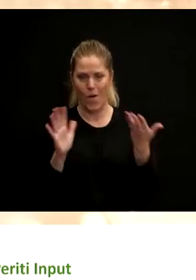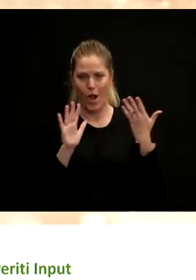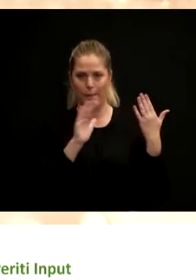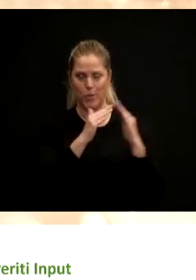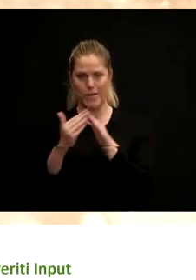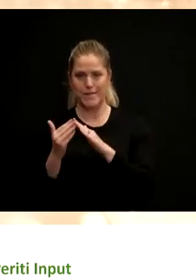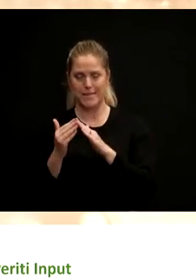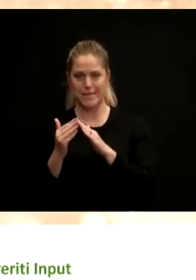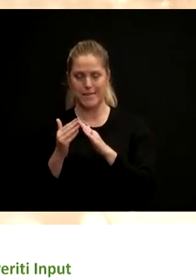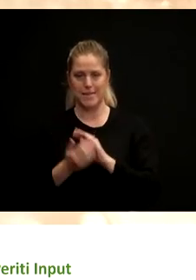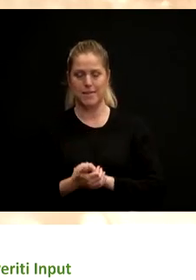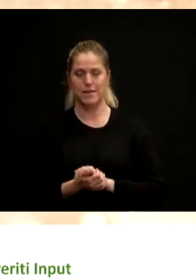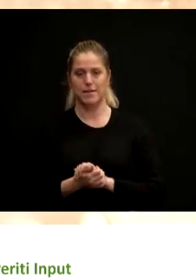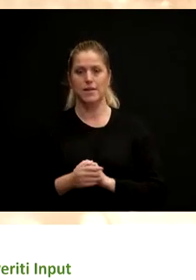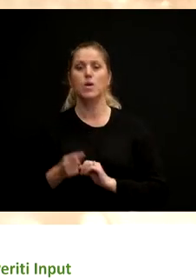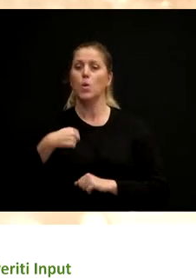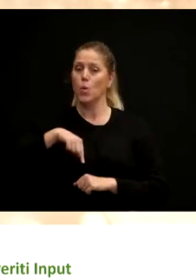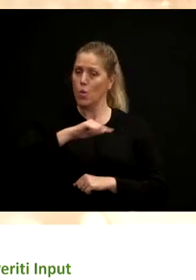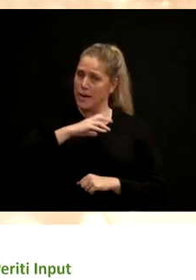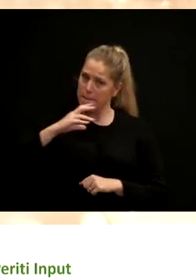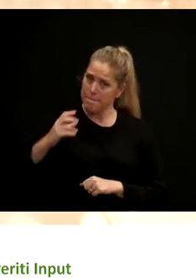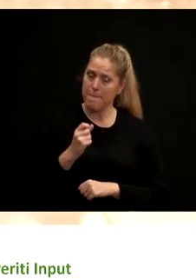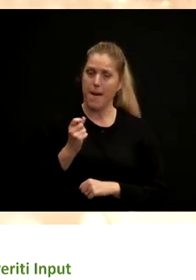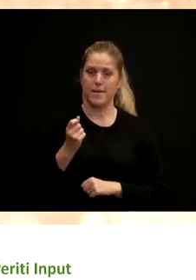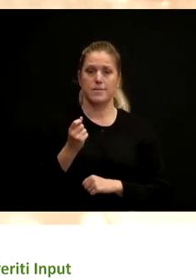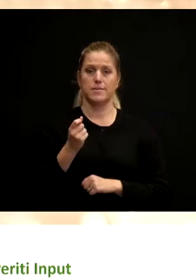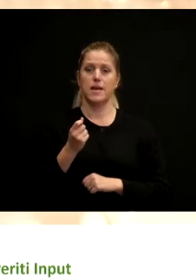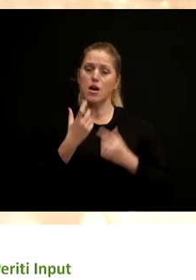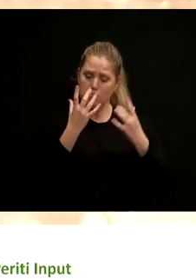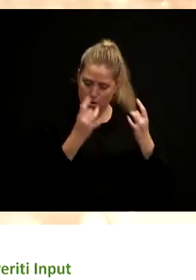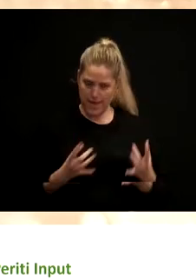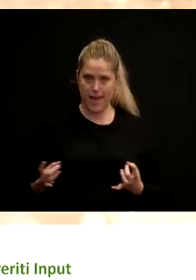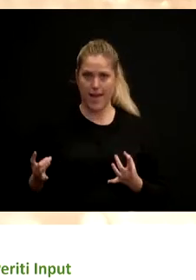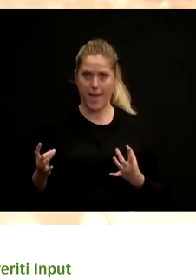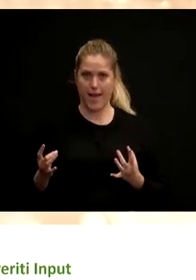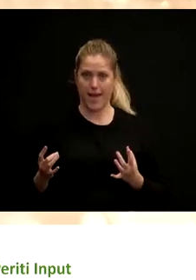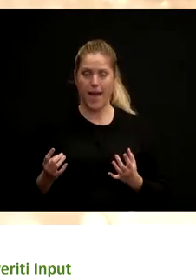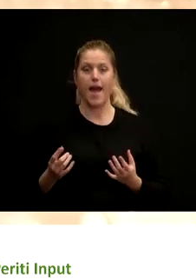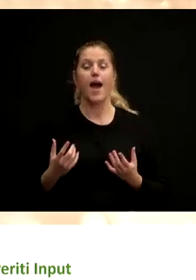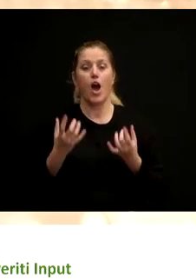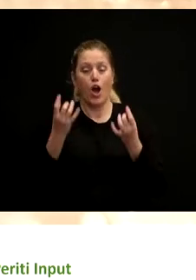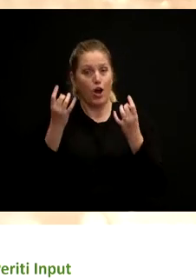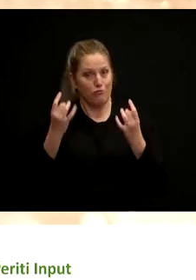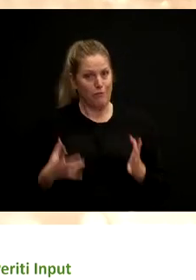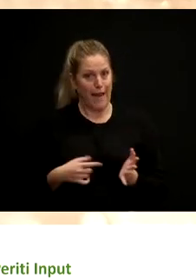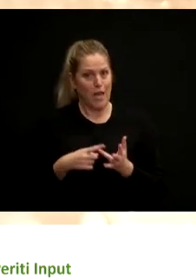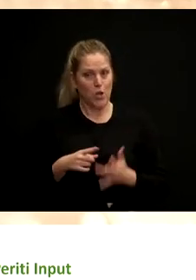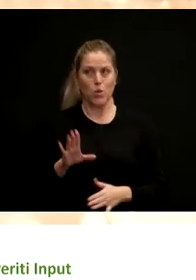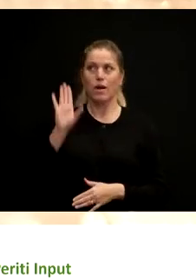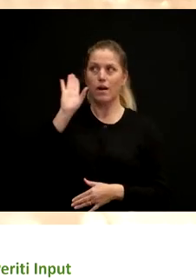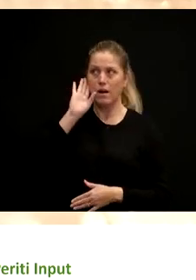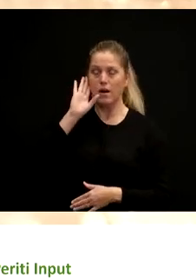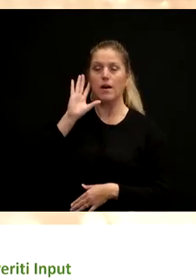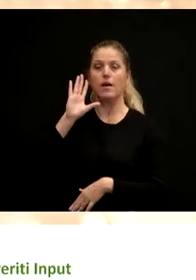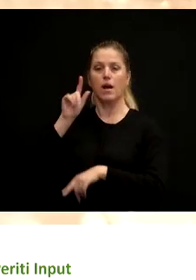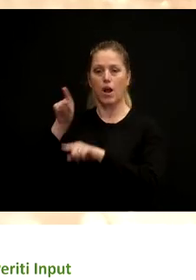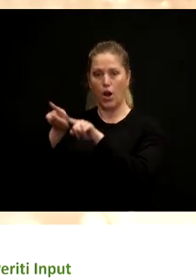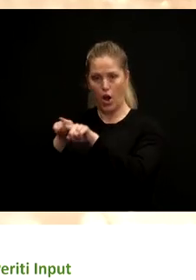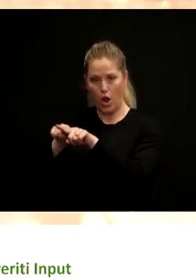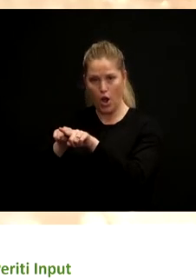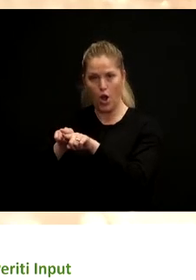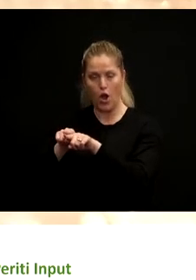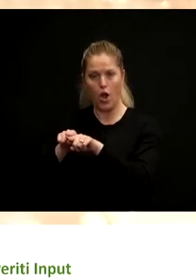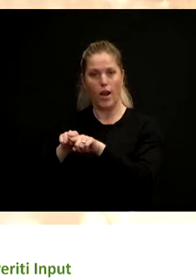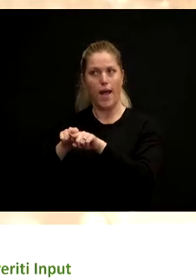faithfully, we must be prepared and taught, humbly learning the craft of sharing the